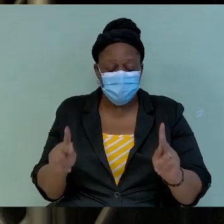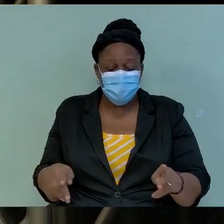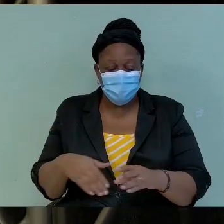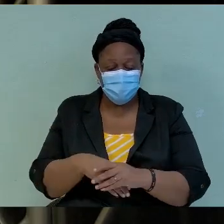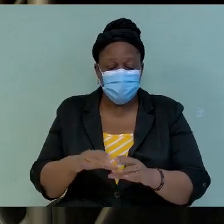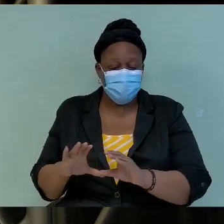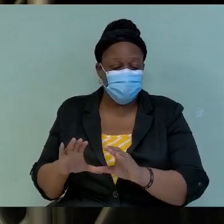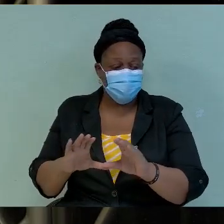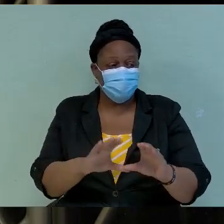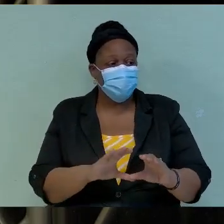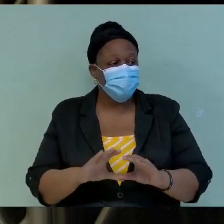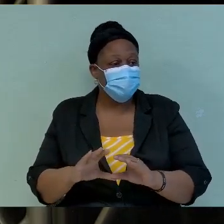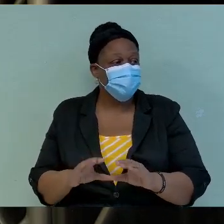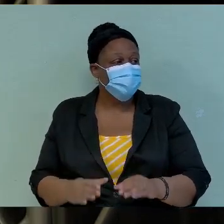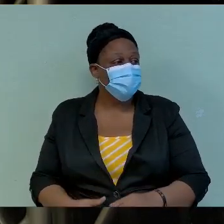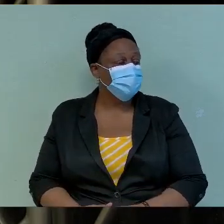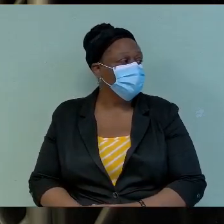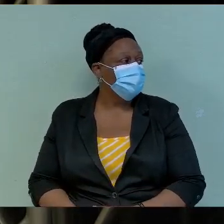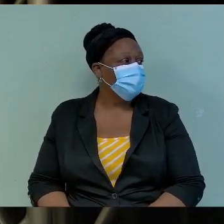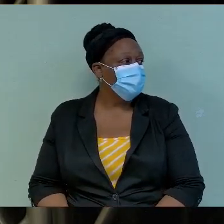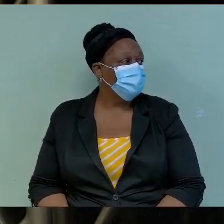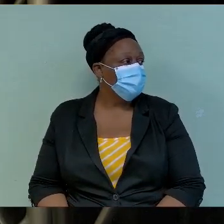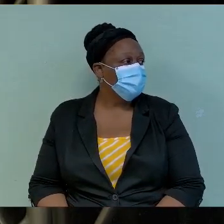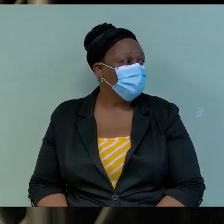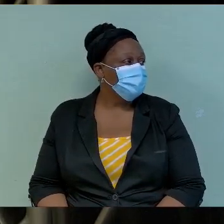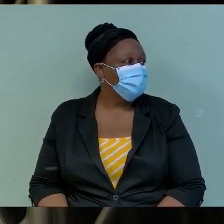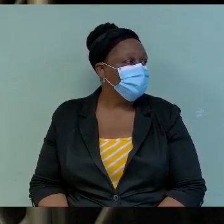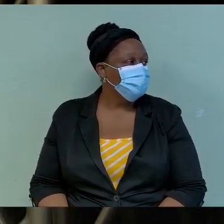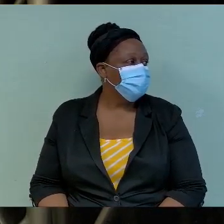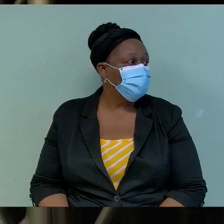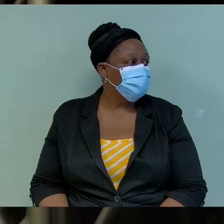I'll get the name for you. That one I forget. Vesta,